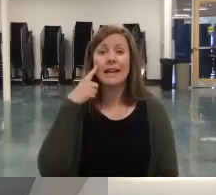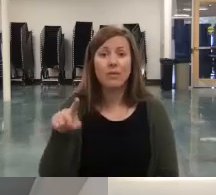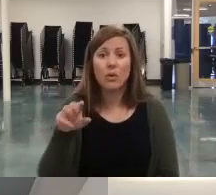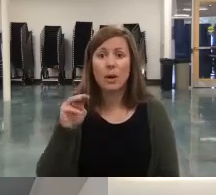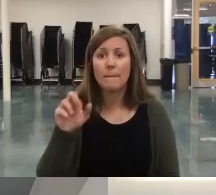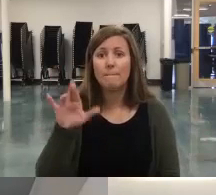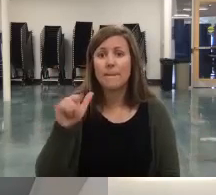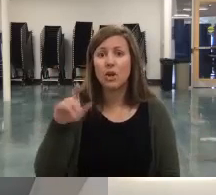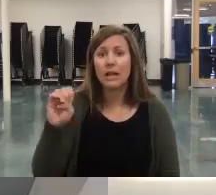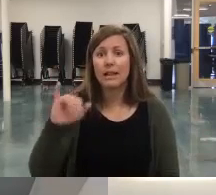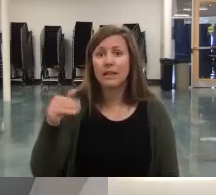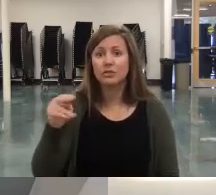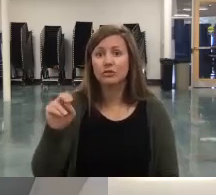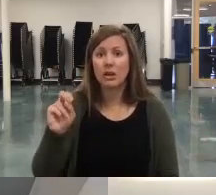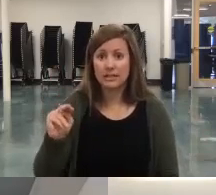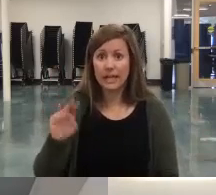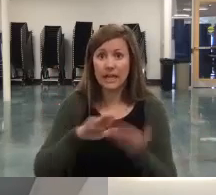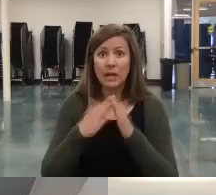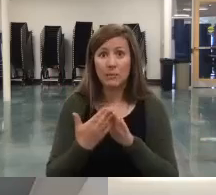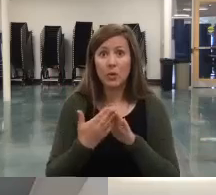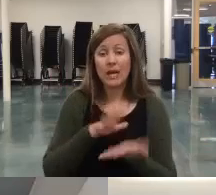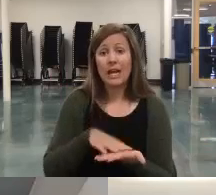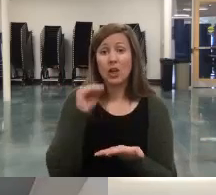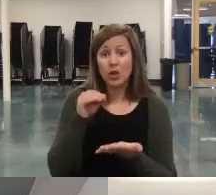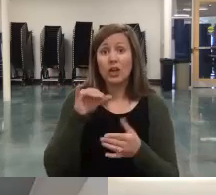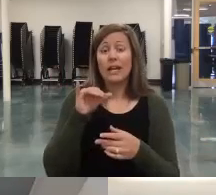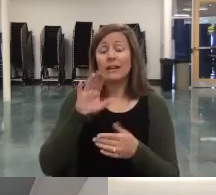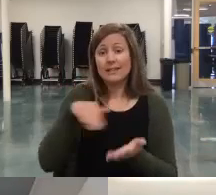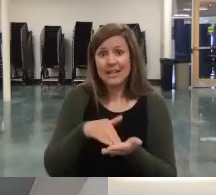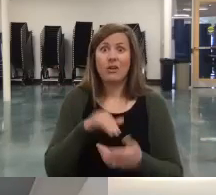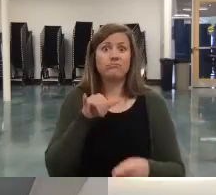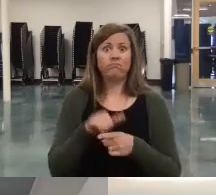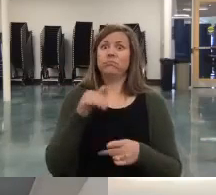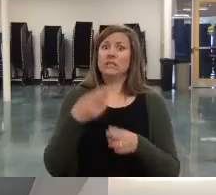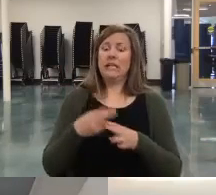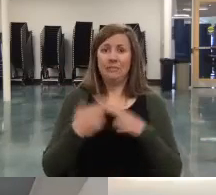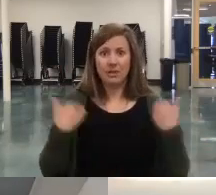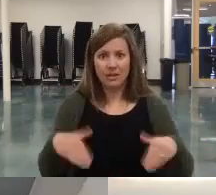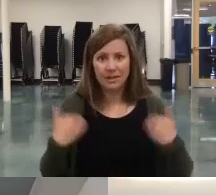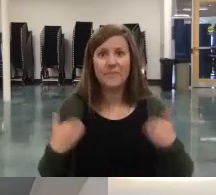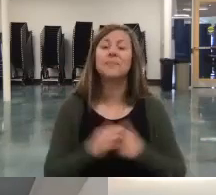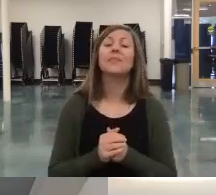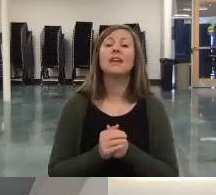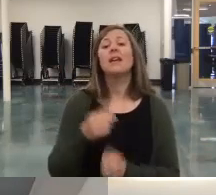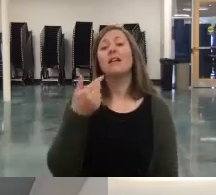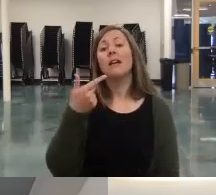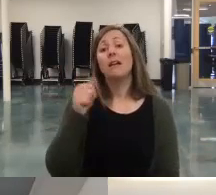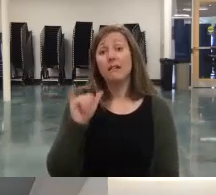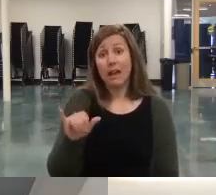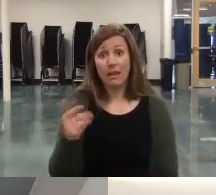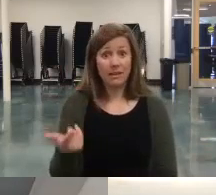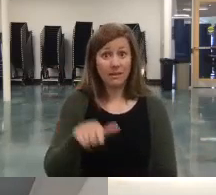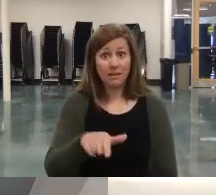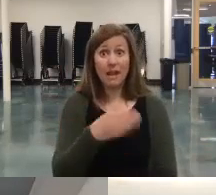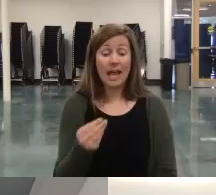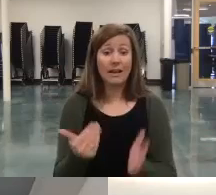Johnston Community Learning Center. That name is almost as long as our department's name. And Gay, I want to turn it over to you and